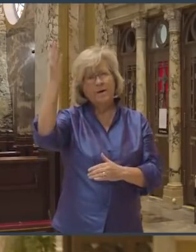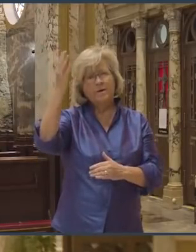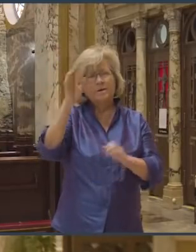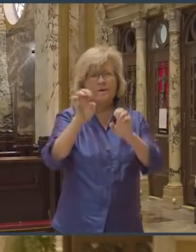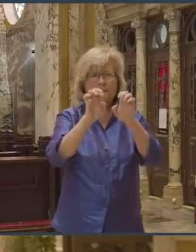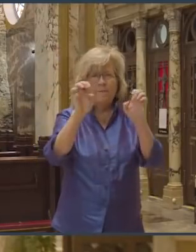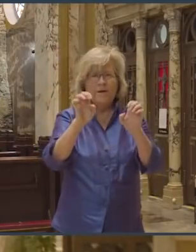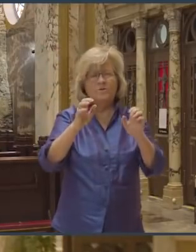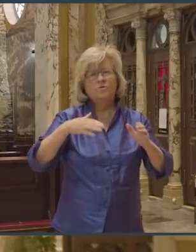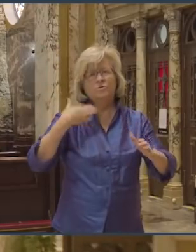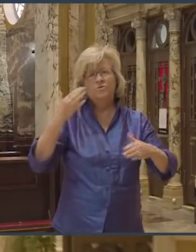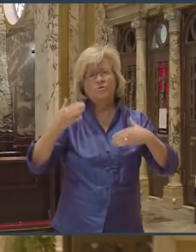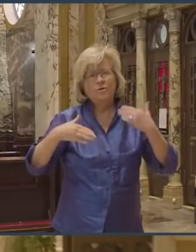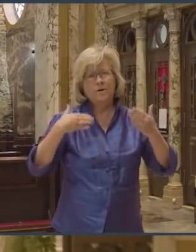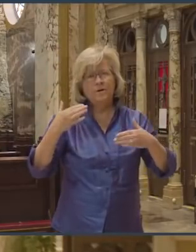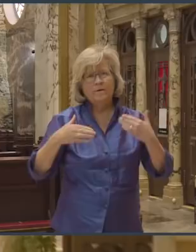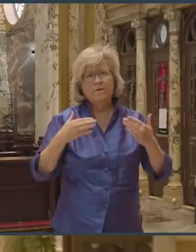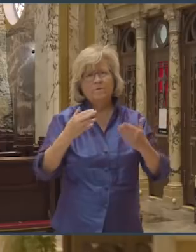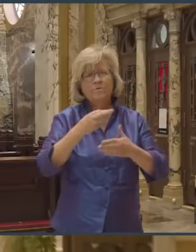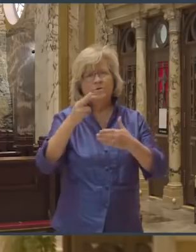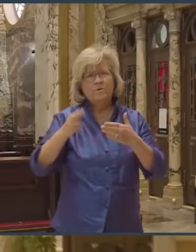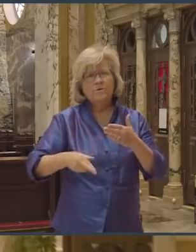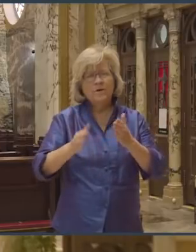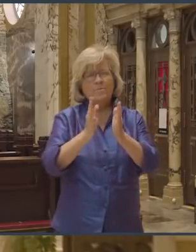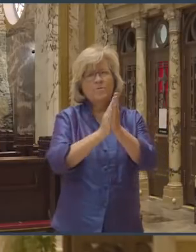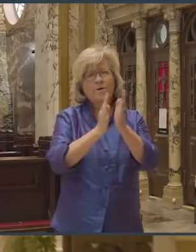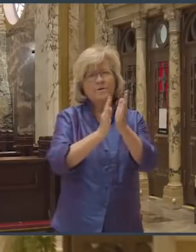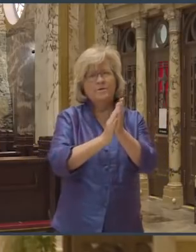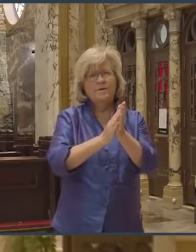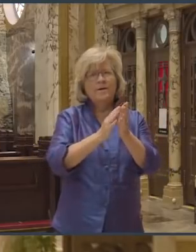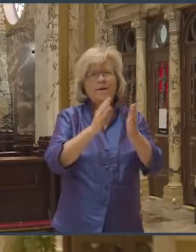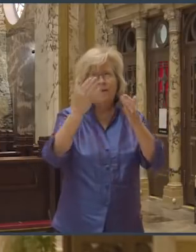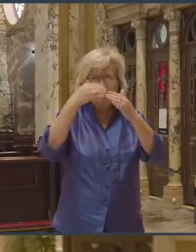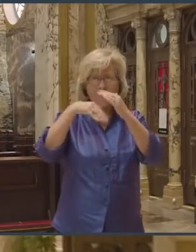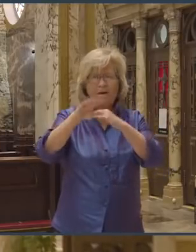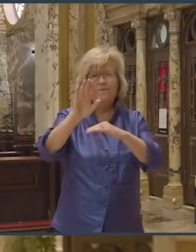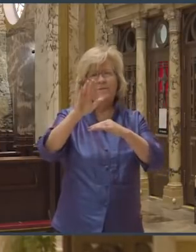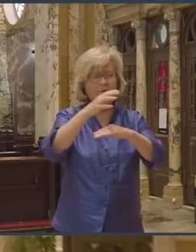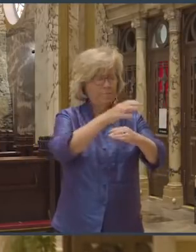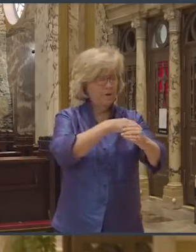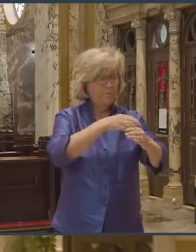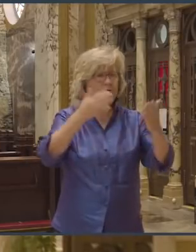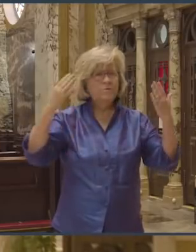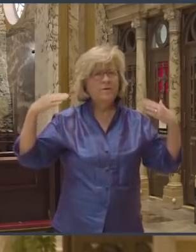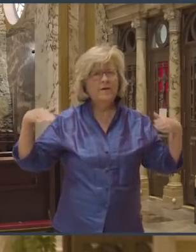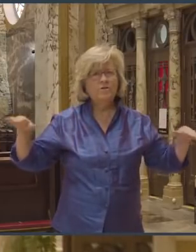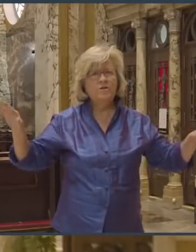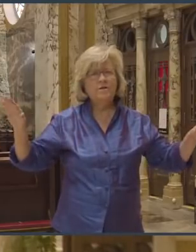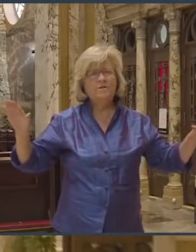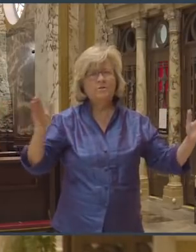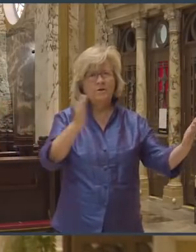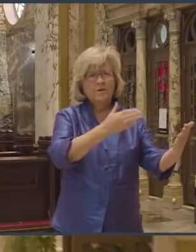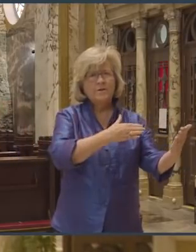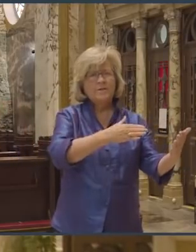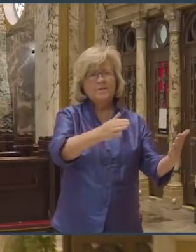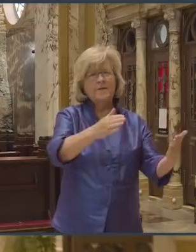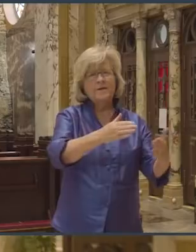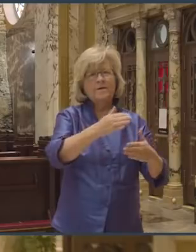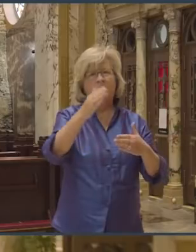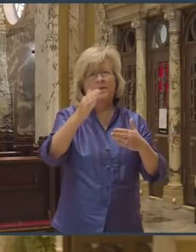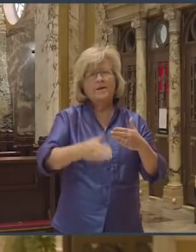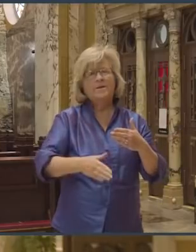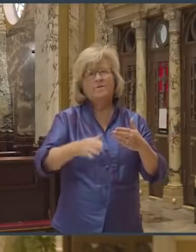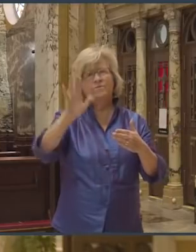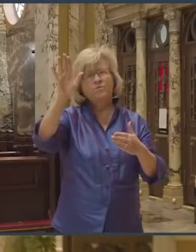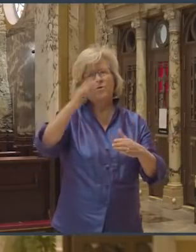land, every people exalts in your praise, and even the heavenly powers with the angelic hosts sing together the unending hymn of your